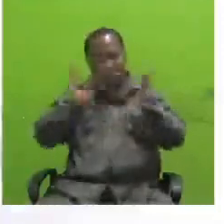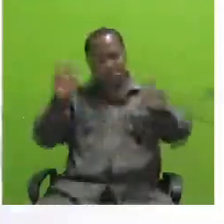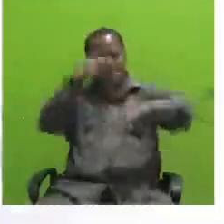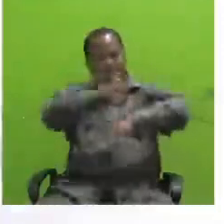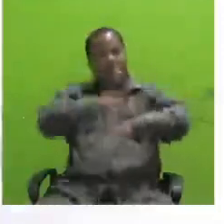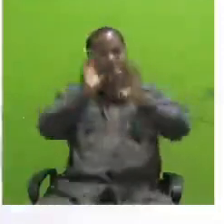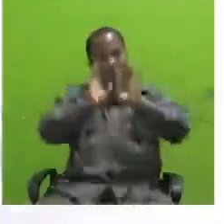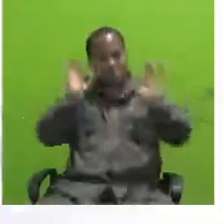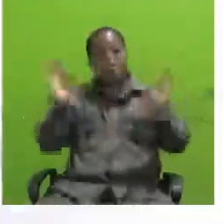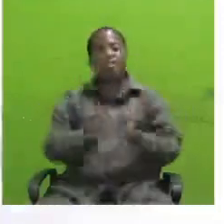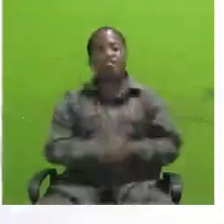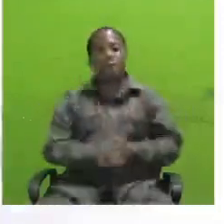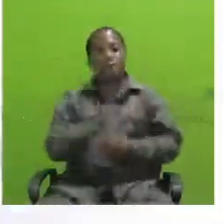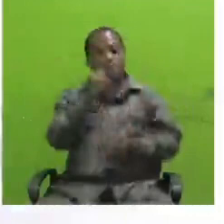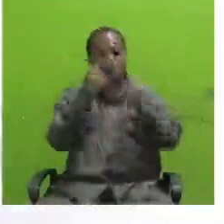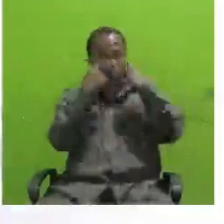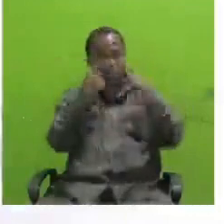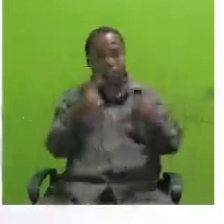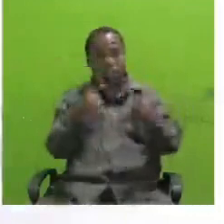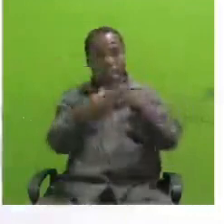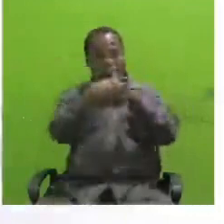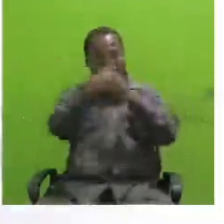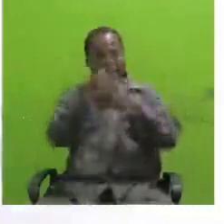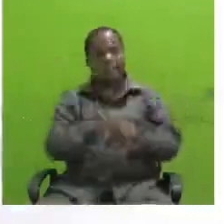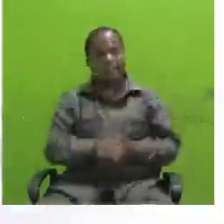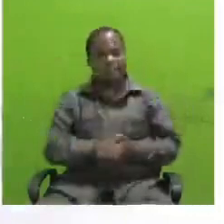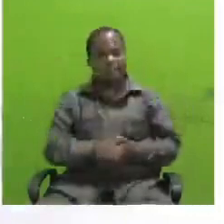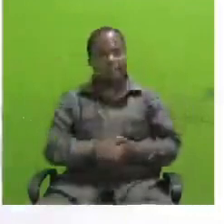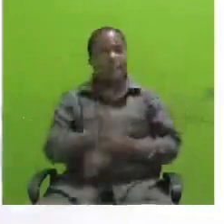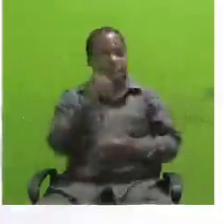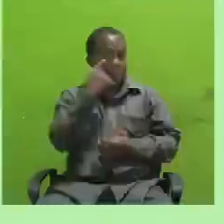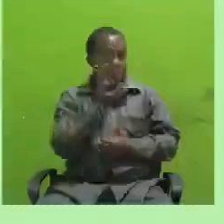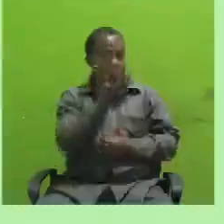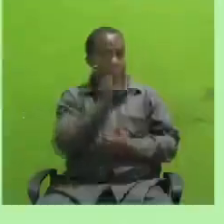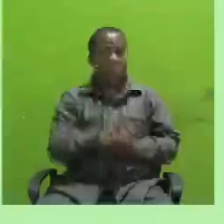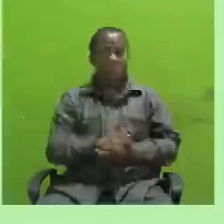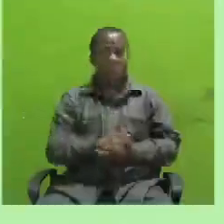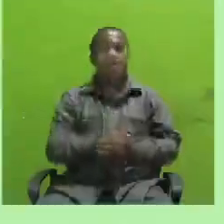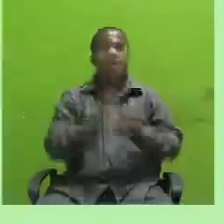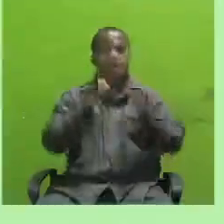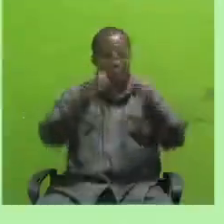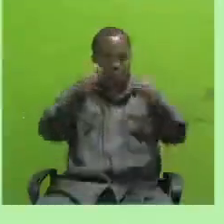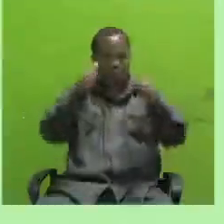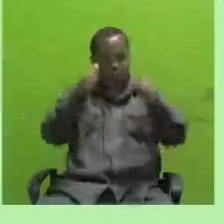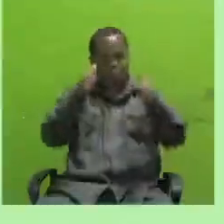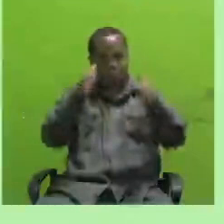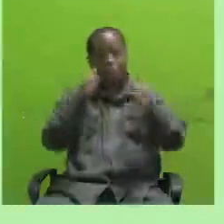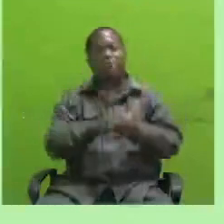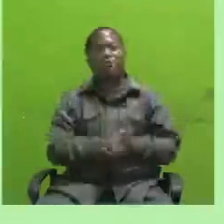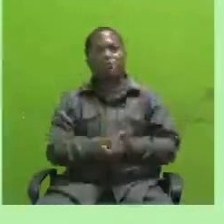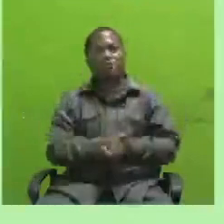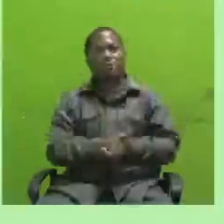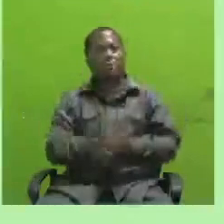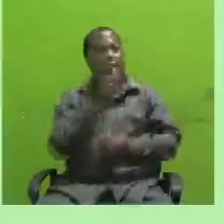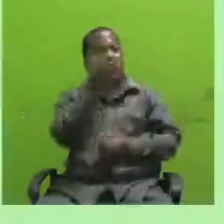also is good. Can you show me your pictures, please? Yes, I want to see yours. Oh, very nice drawing. Have